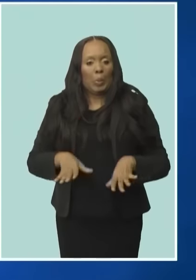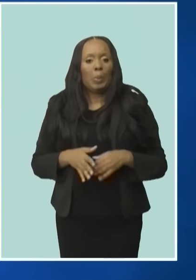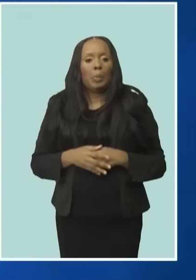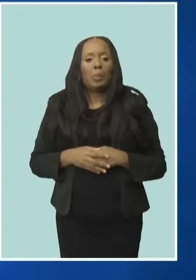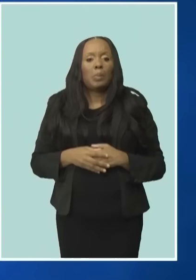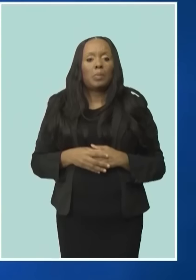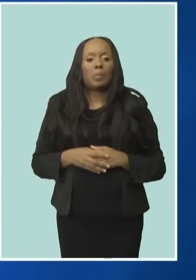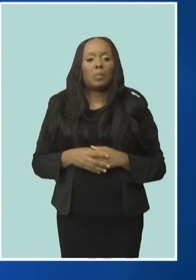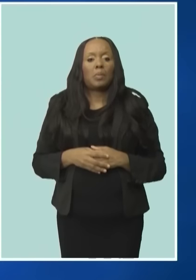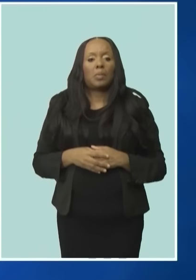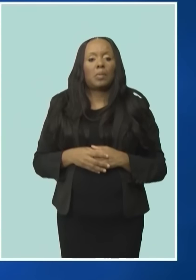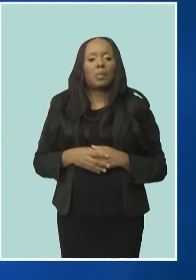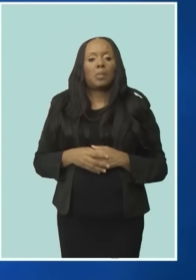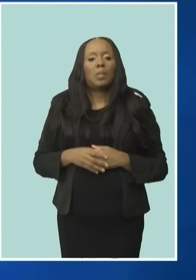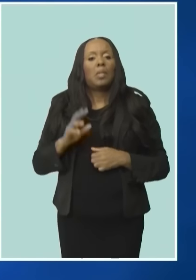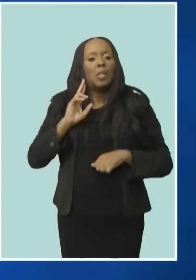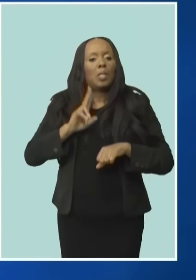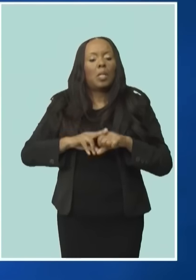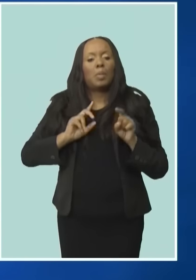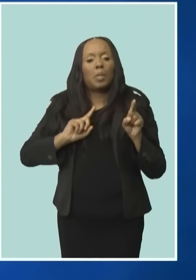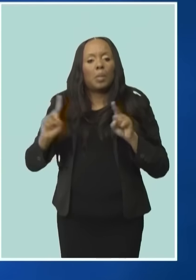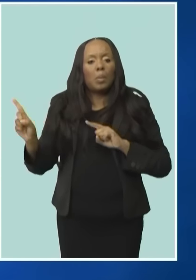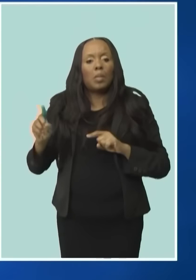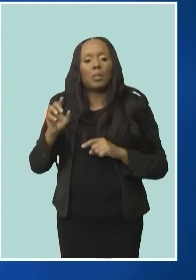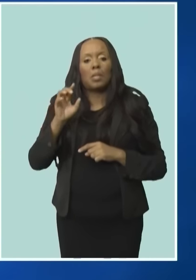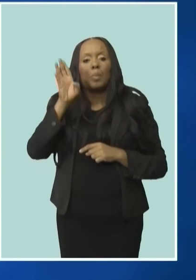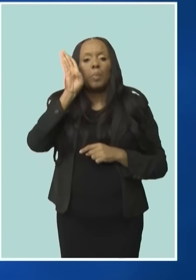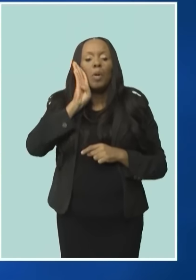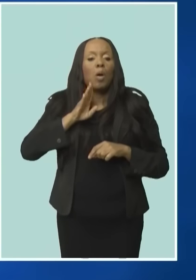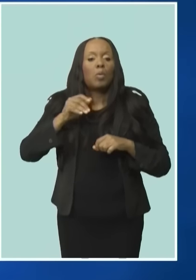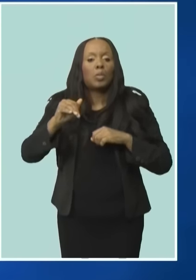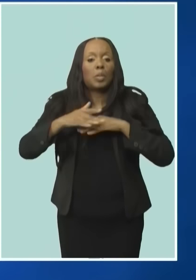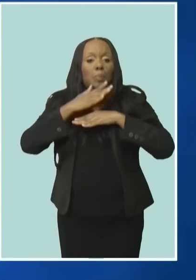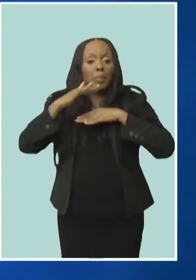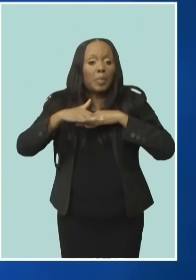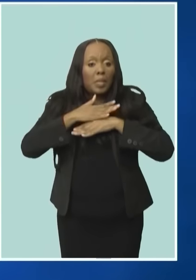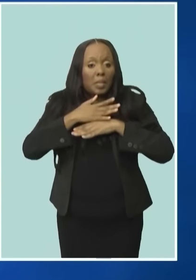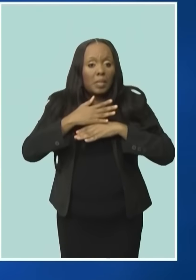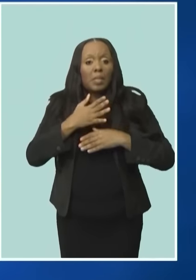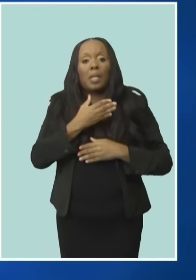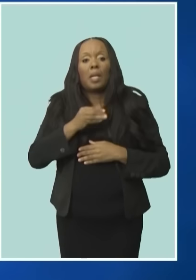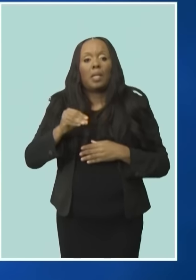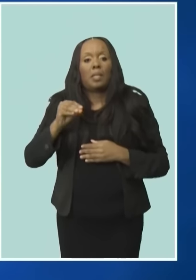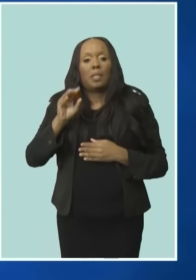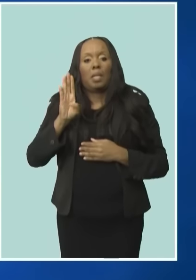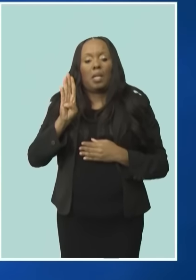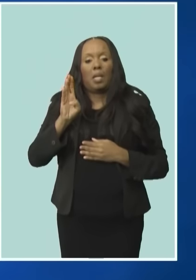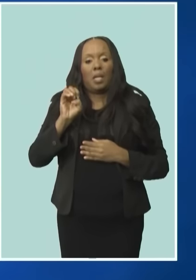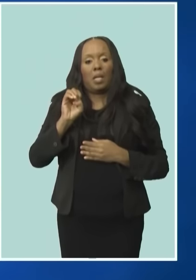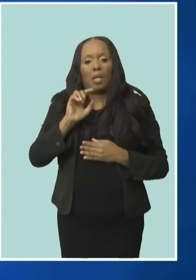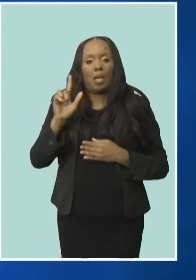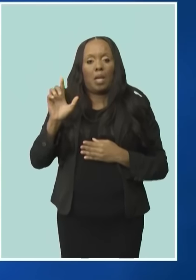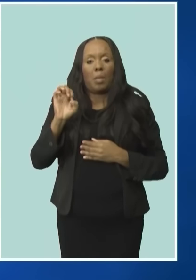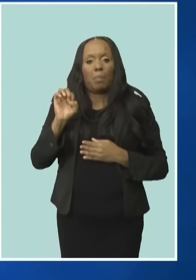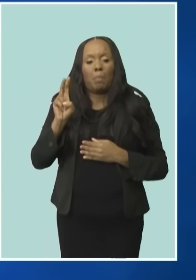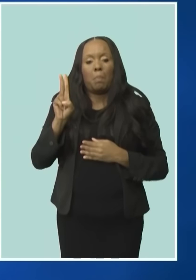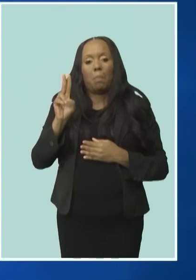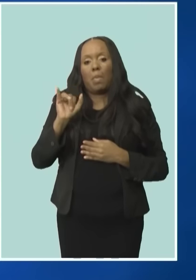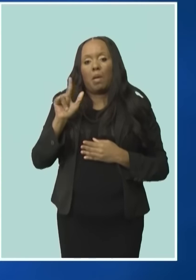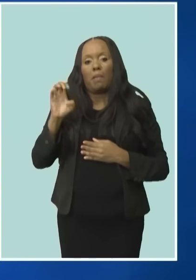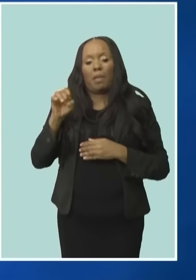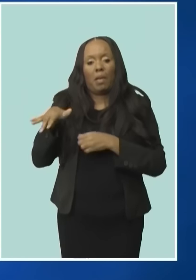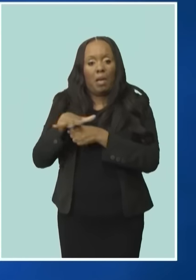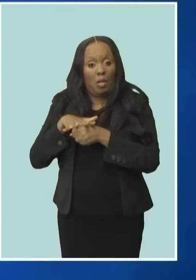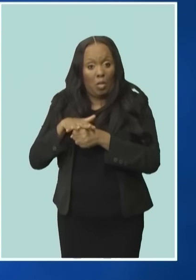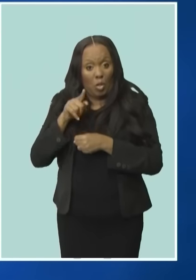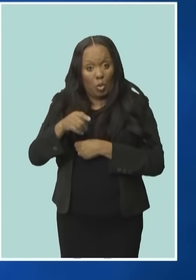said to frequent the Browns Beach, Bayland, George Street, and Belleville St. Michael areas. Anyone knowing the whereabouts of